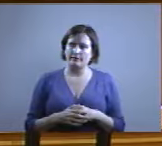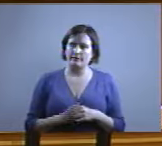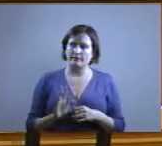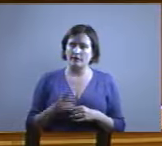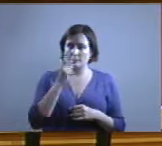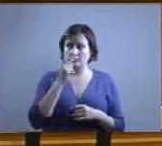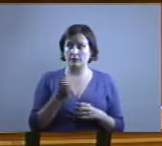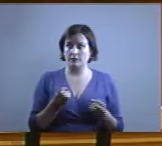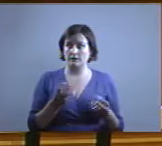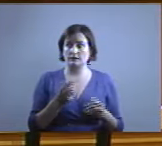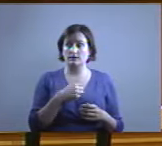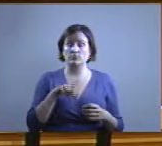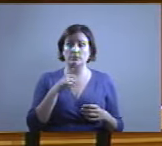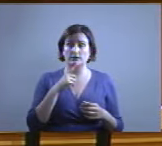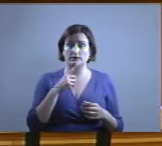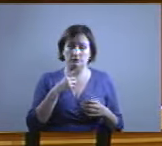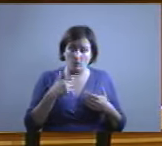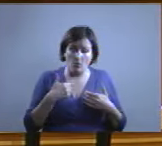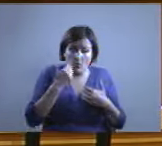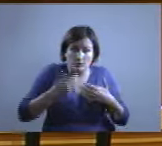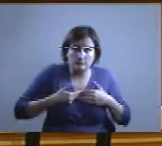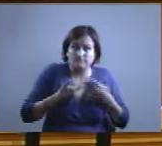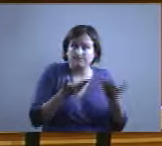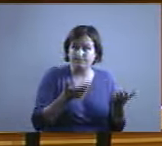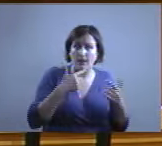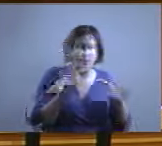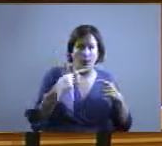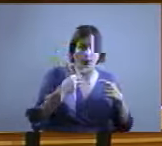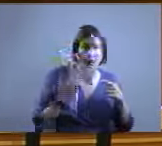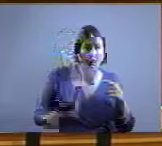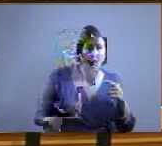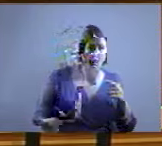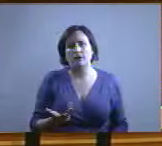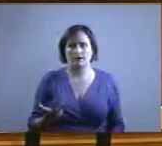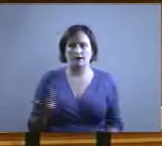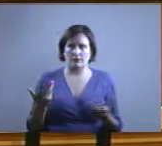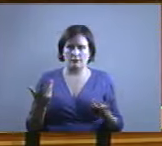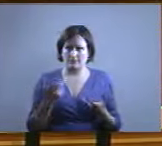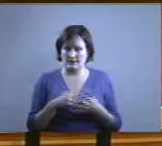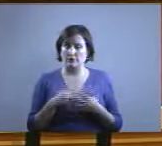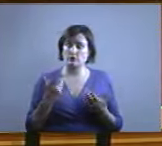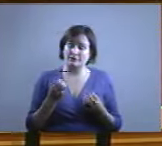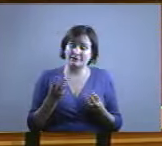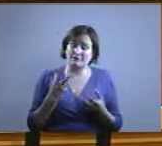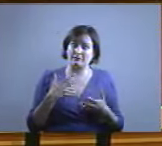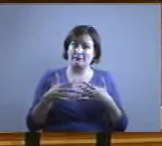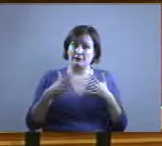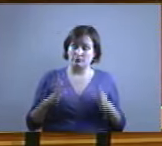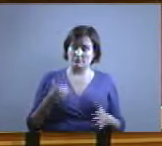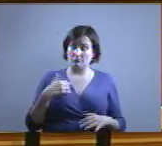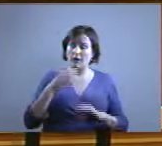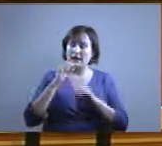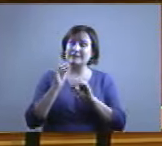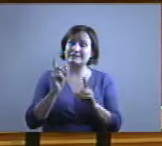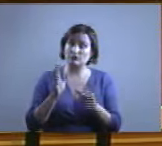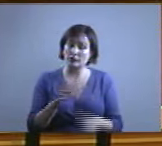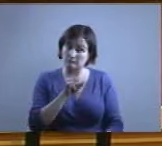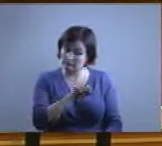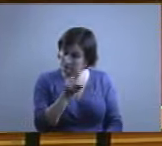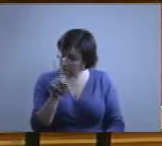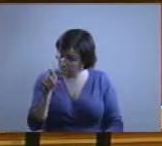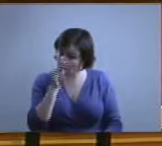practicing these languages, we encourage also the work of the practitioners who are teachers who would say the children must speak